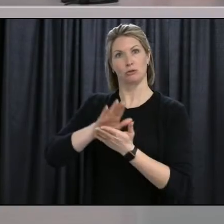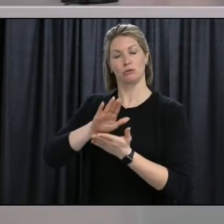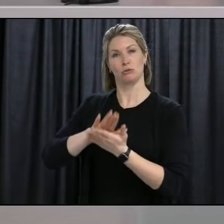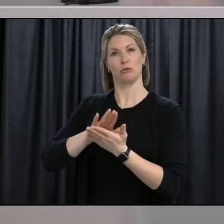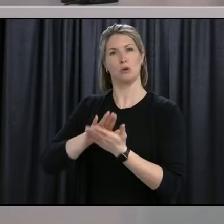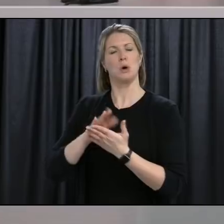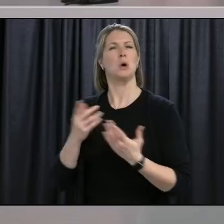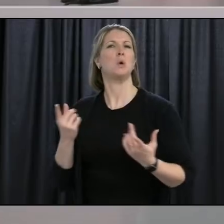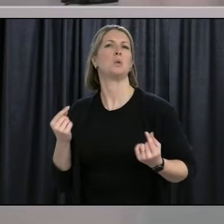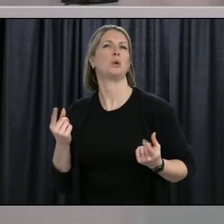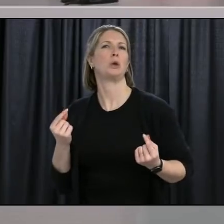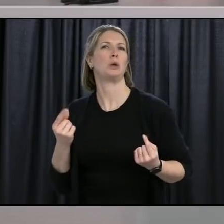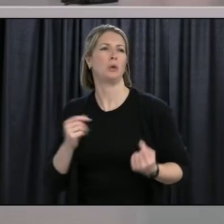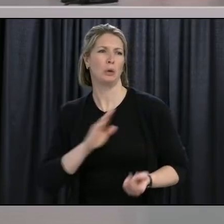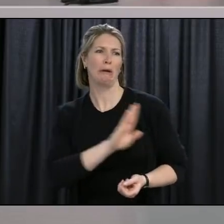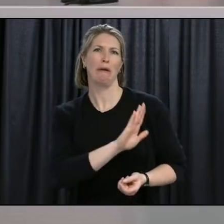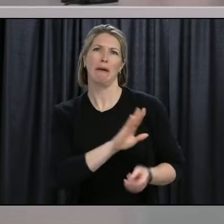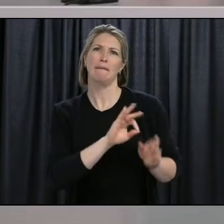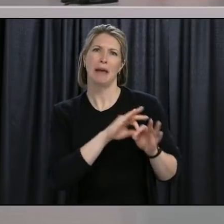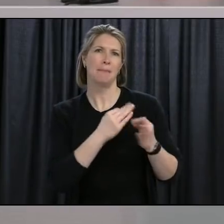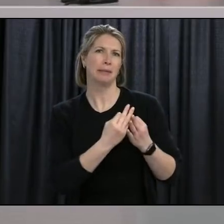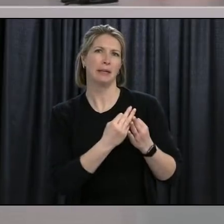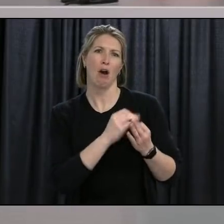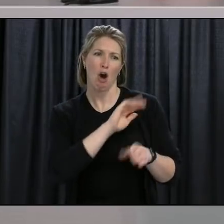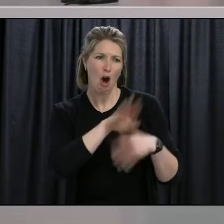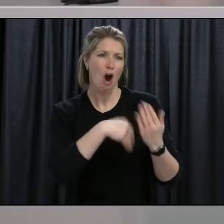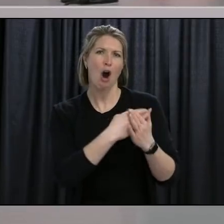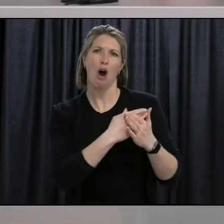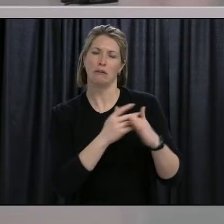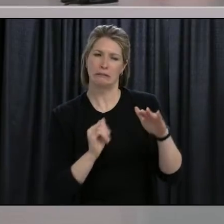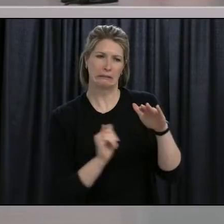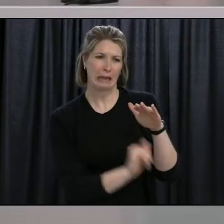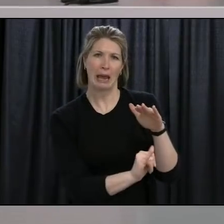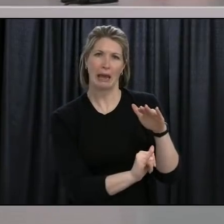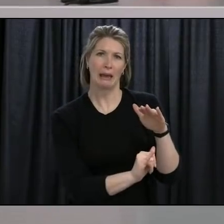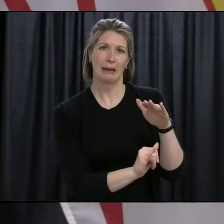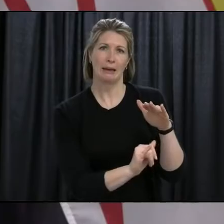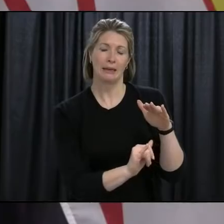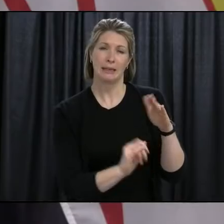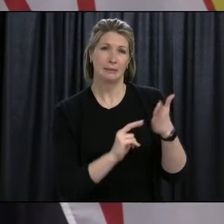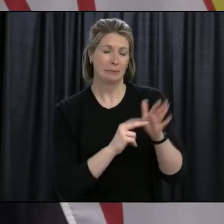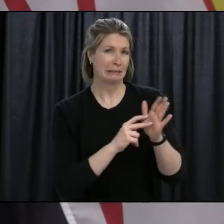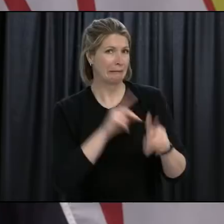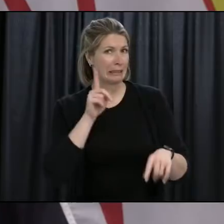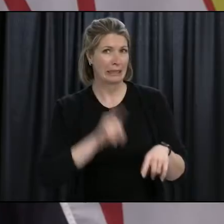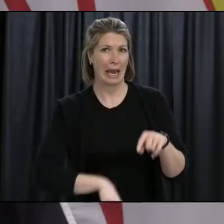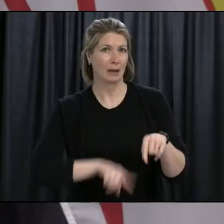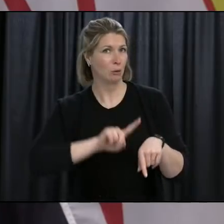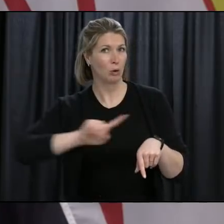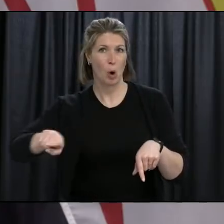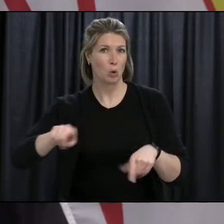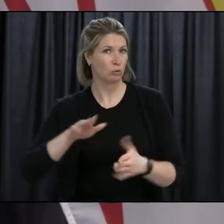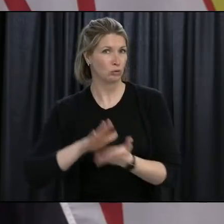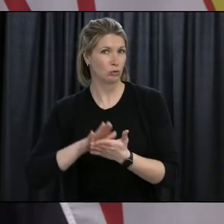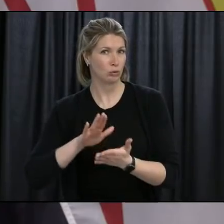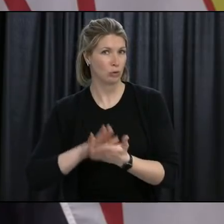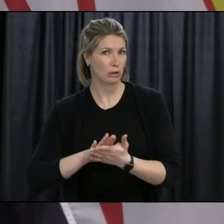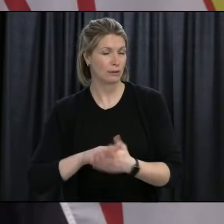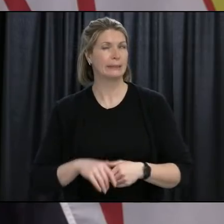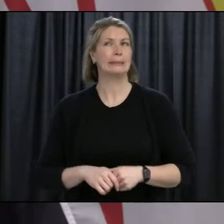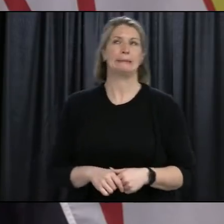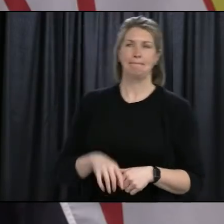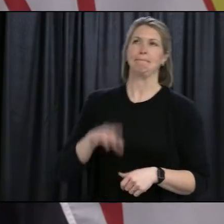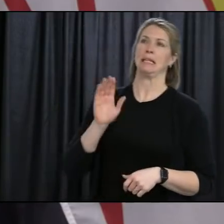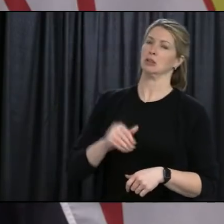modify them at all, or are these children still expected to stay home? So I think those are all good questions, and we'll